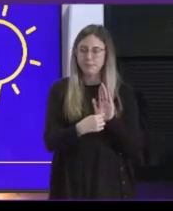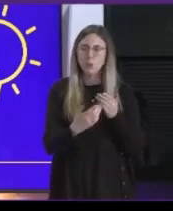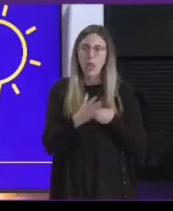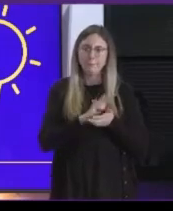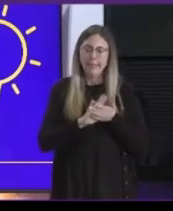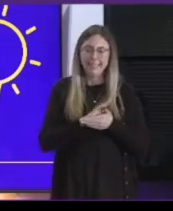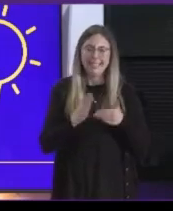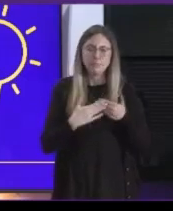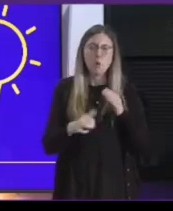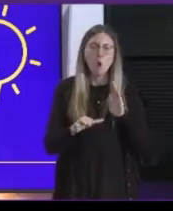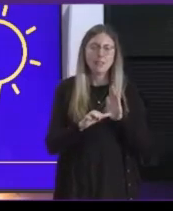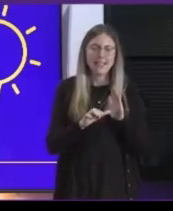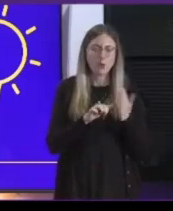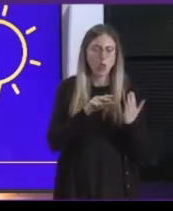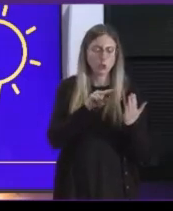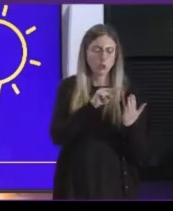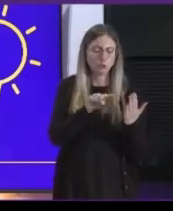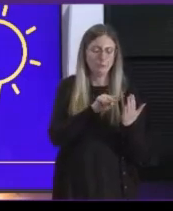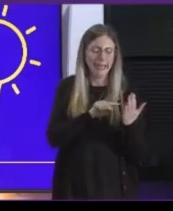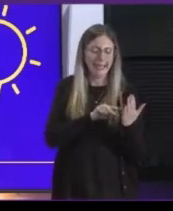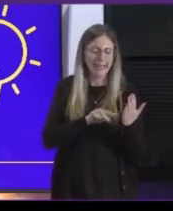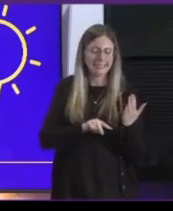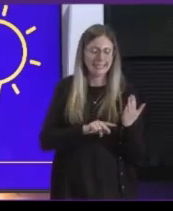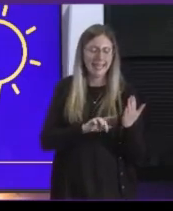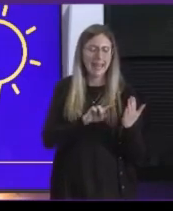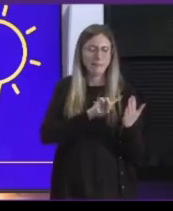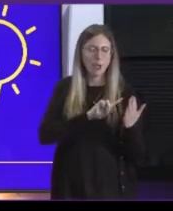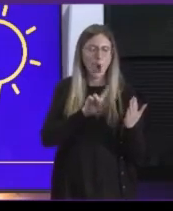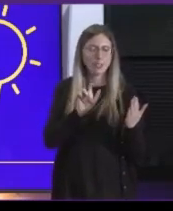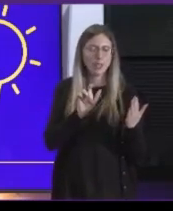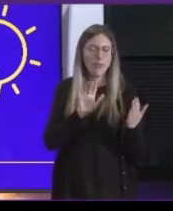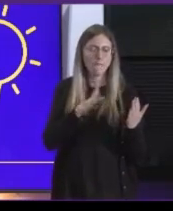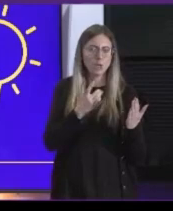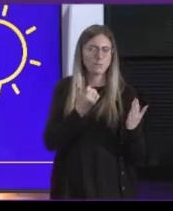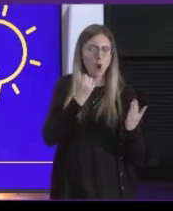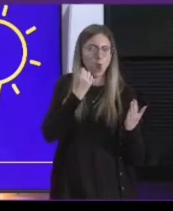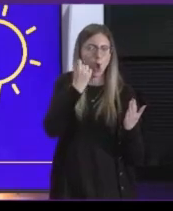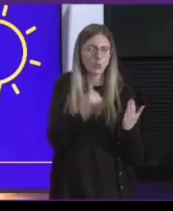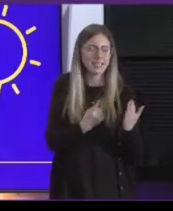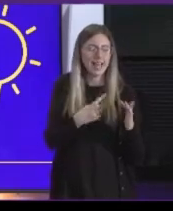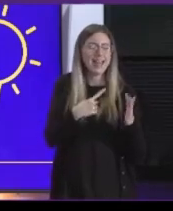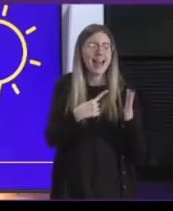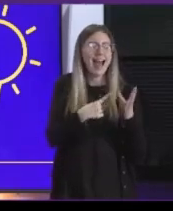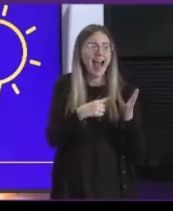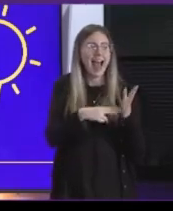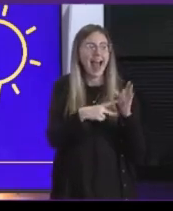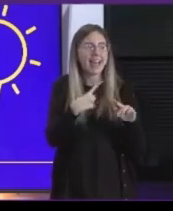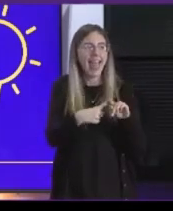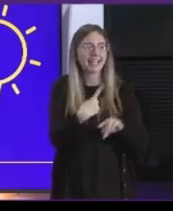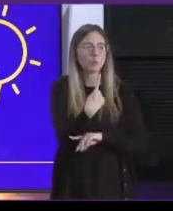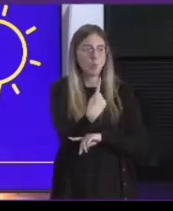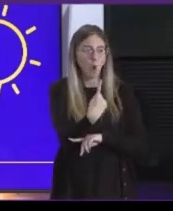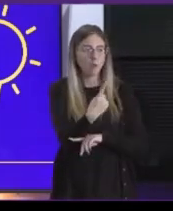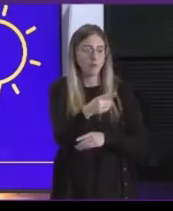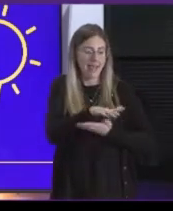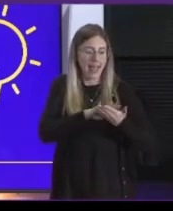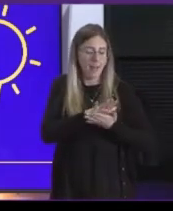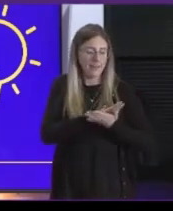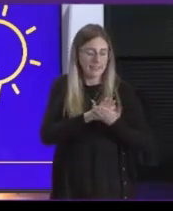hard to read, because you need to first understand the whole, what is called Annex 1, which defines